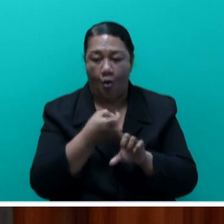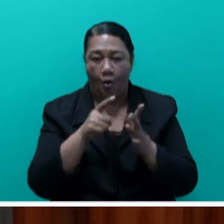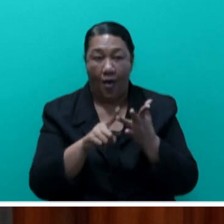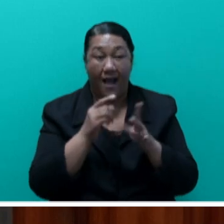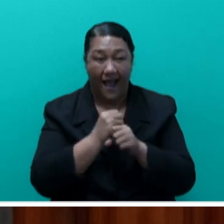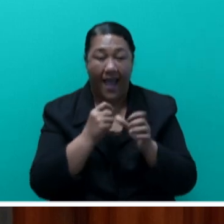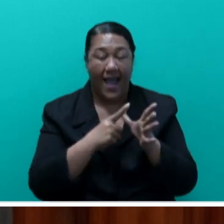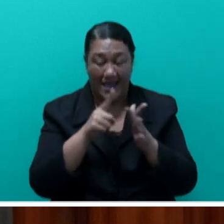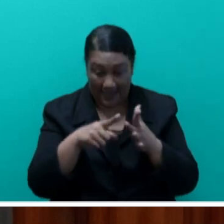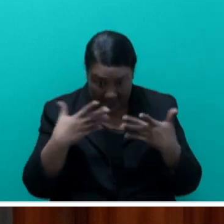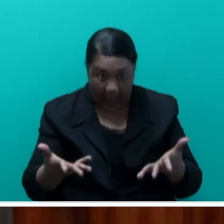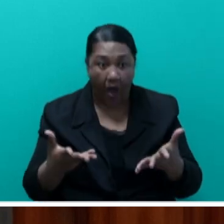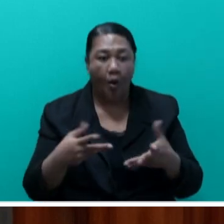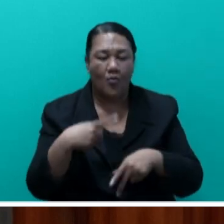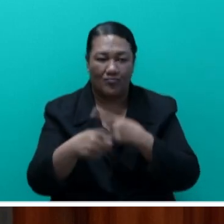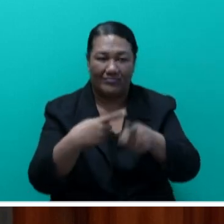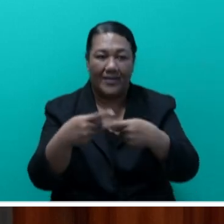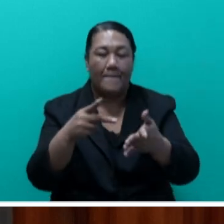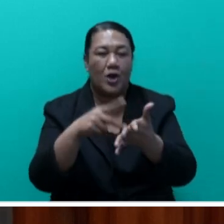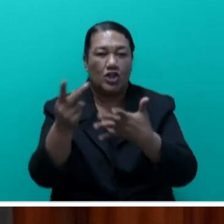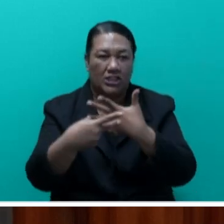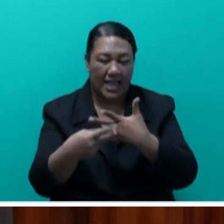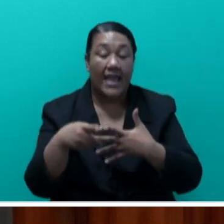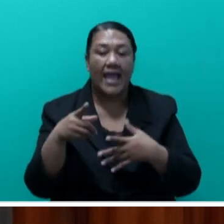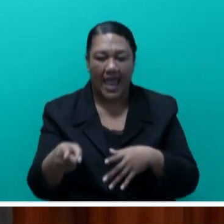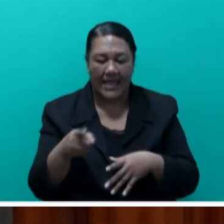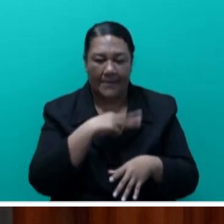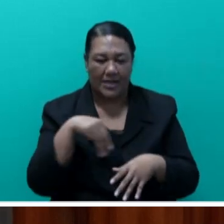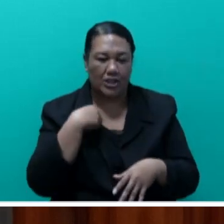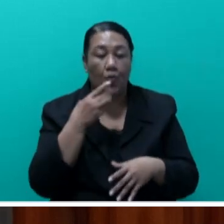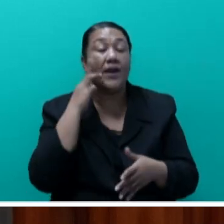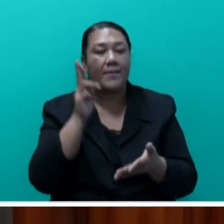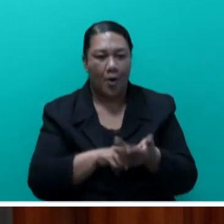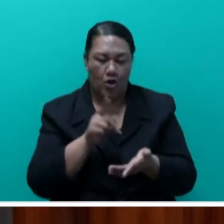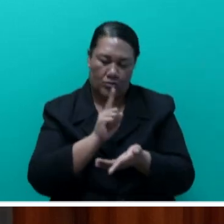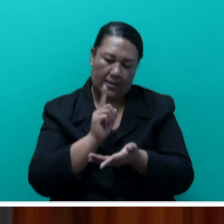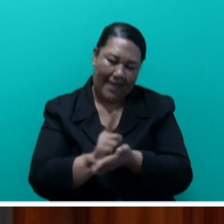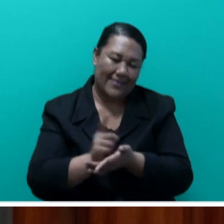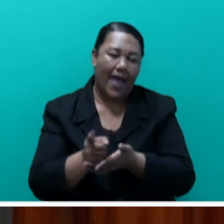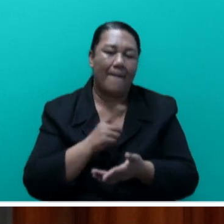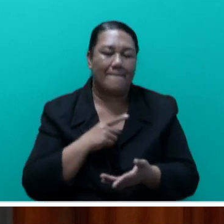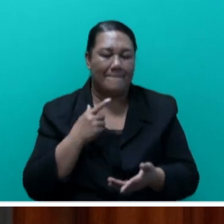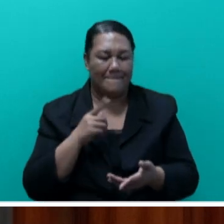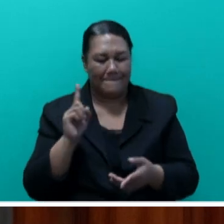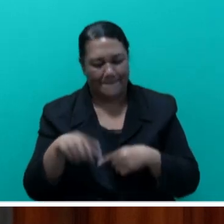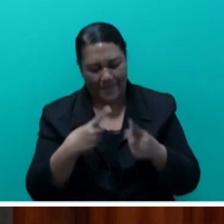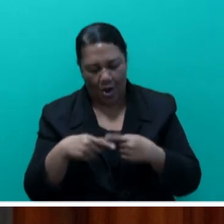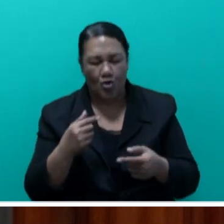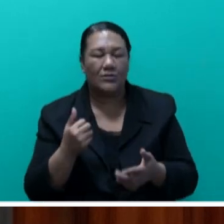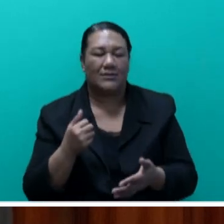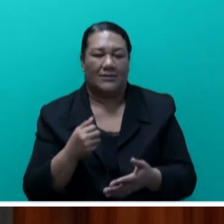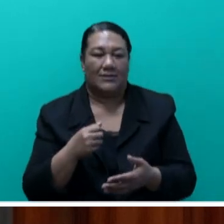and the Ministry will report back to this August House on the implementation. Honorable Speaker, Fiji's aquaculture sector has the